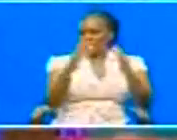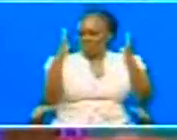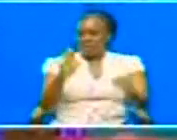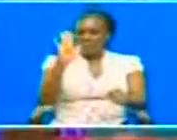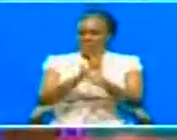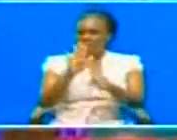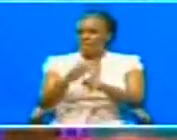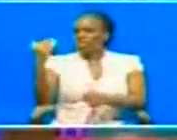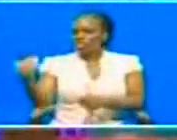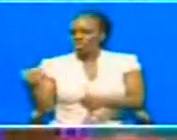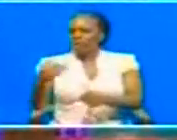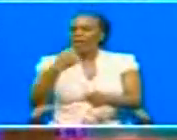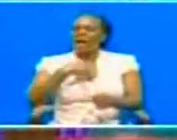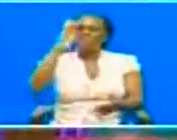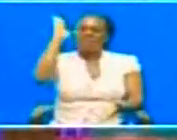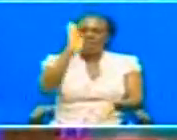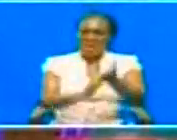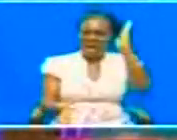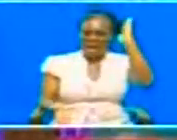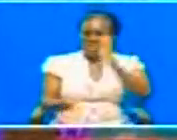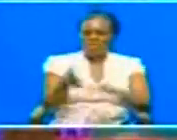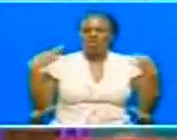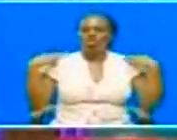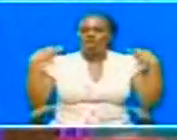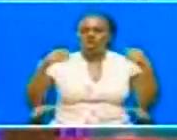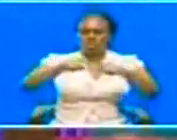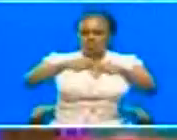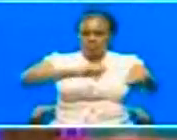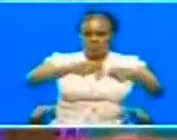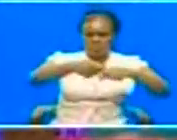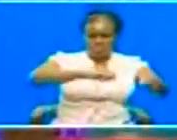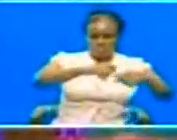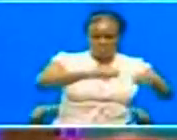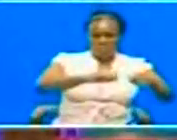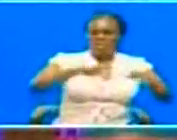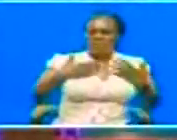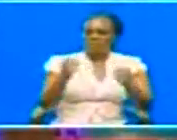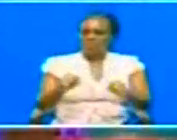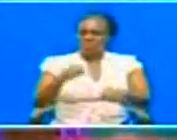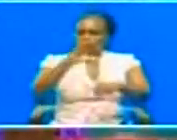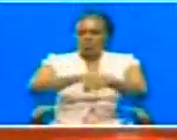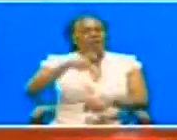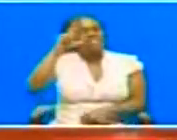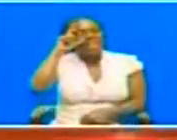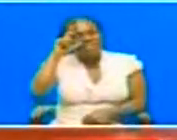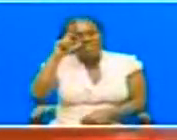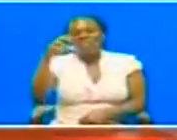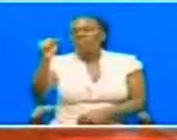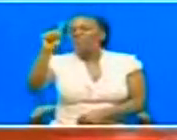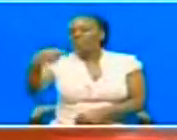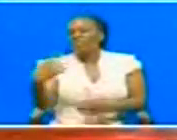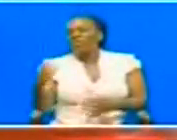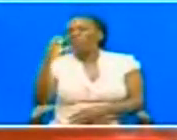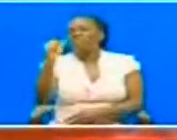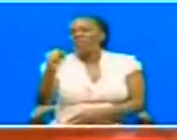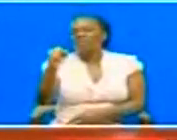many children coming with absolutely torn clothes, no shoes and all these things. And how would they buy glasses worth 5,000 or